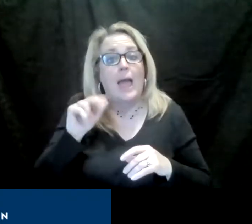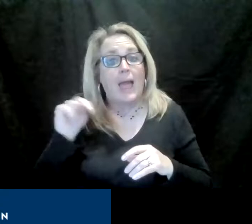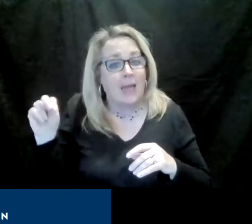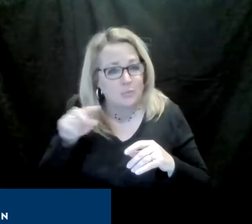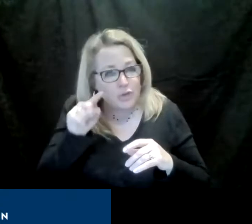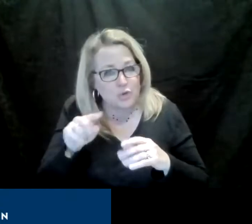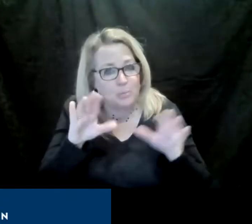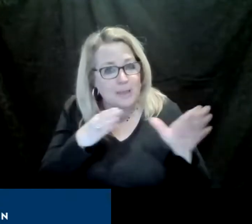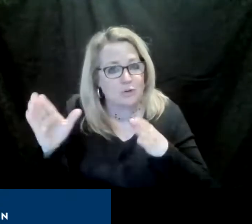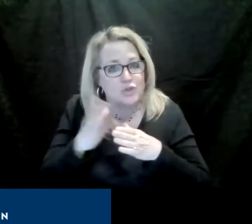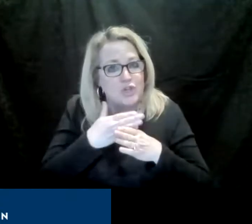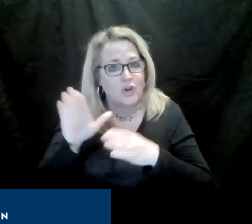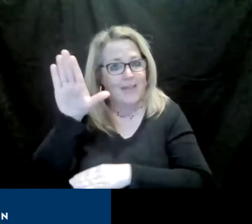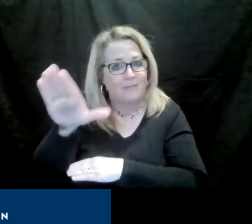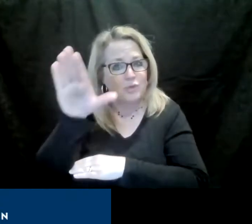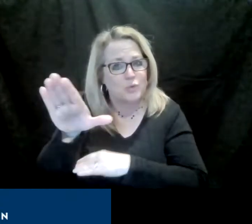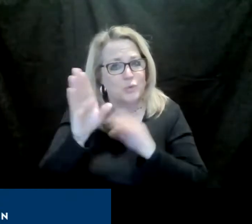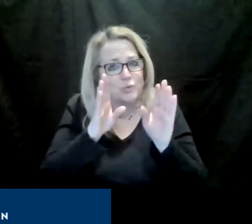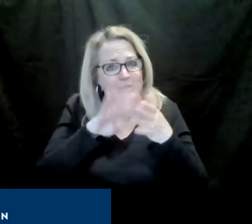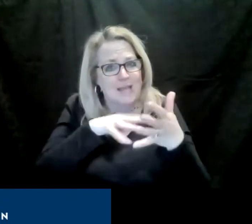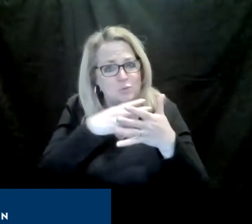going to share the afternoon agenda?